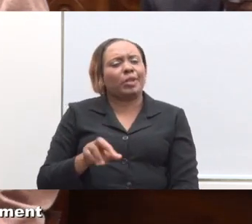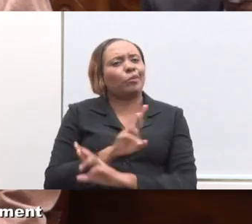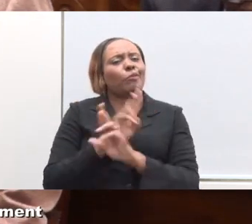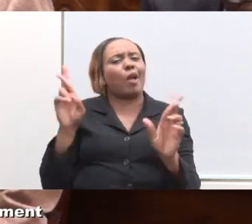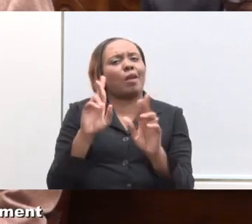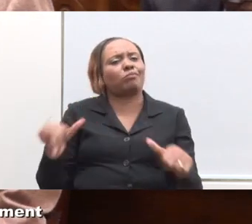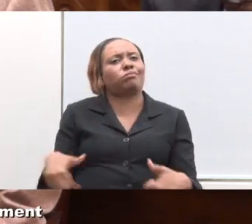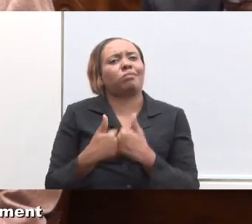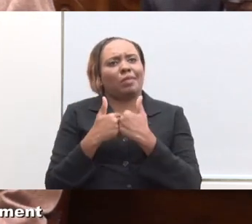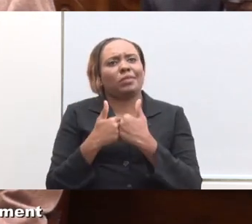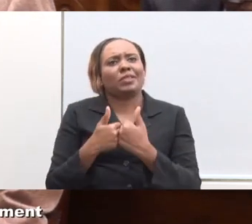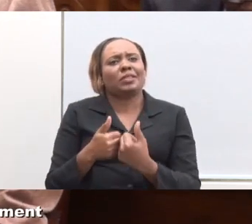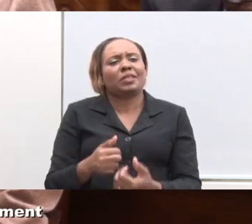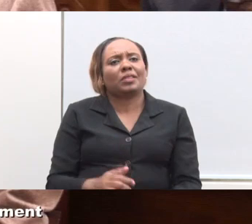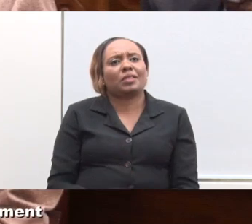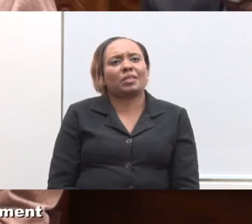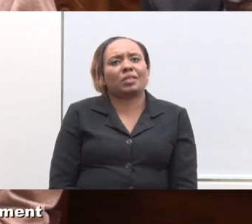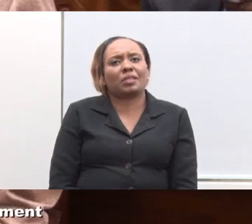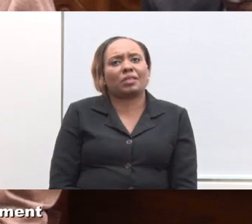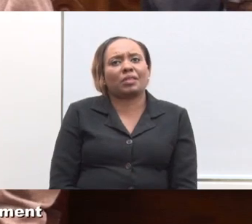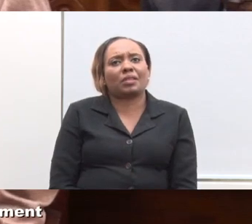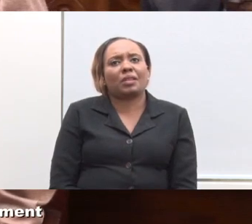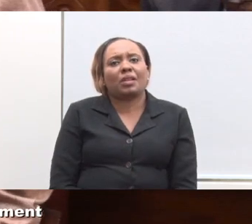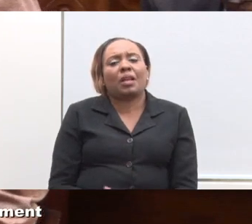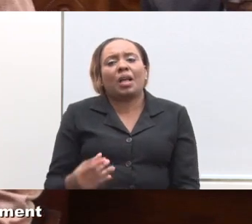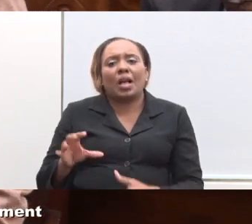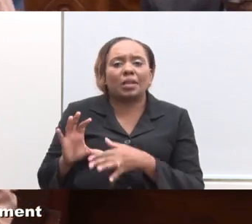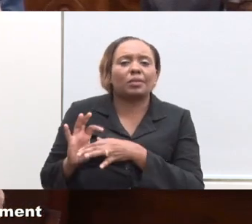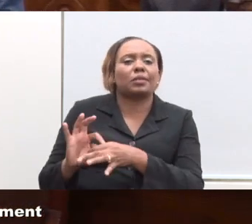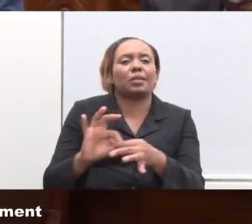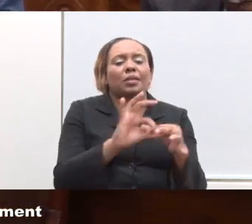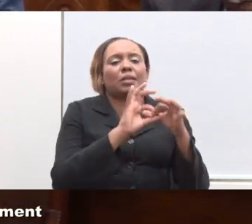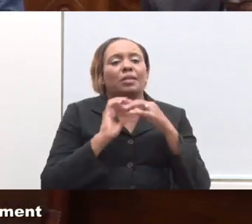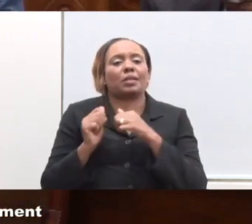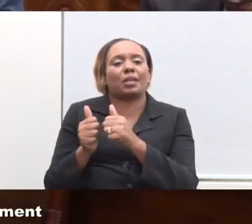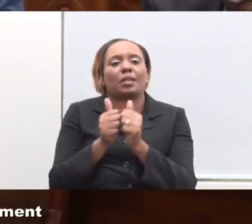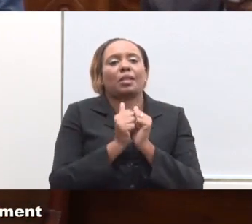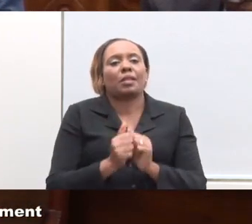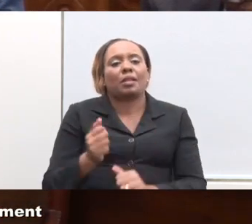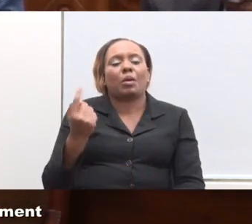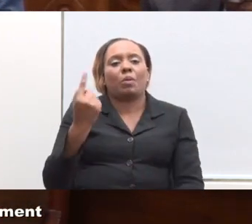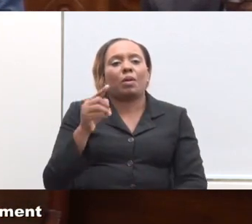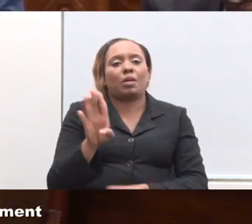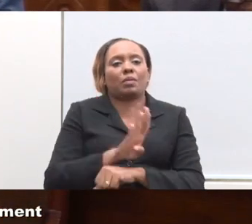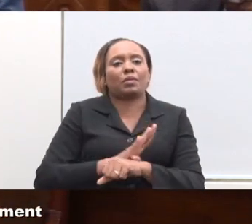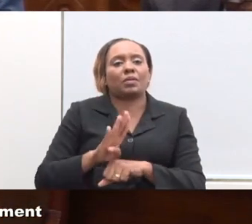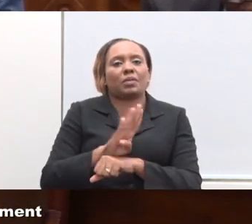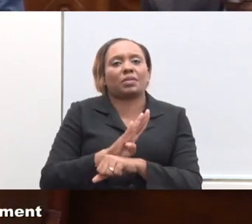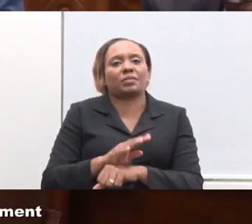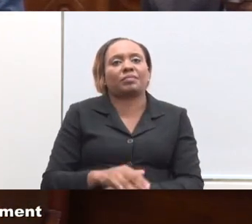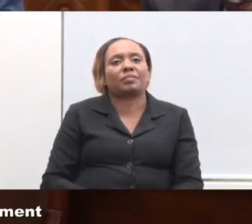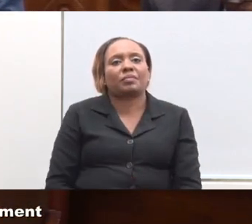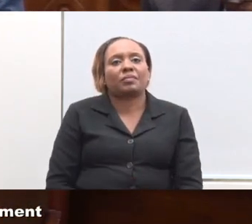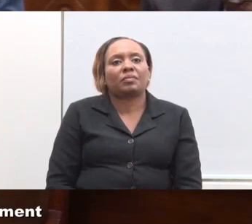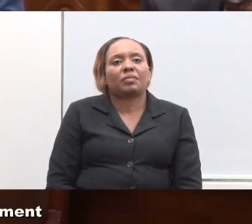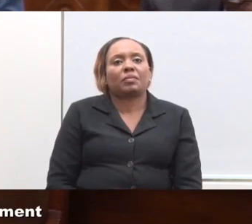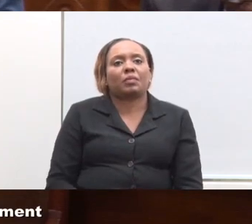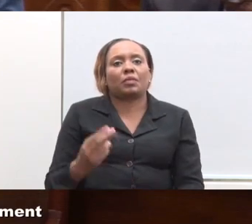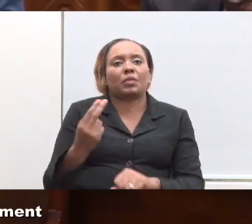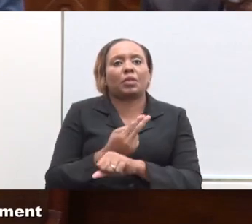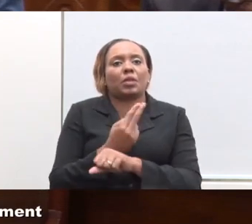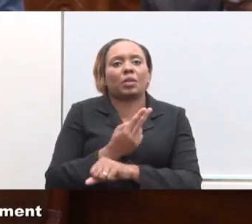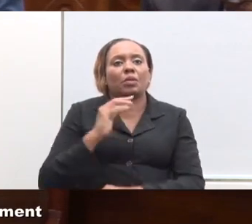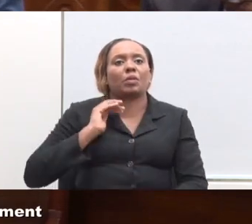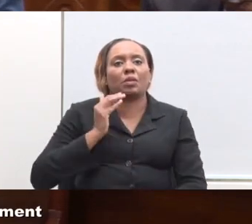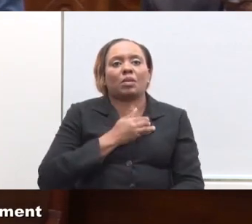of our times and rise together as one Barbados. Let us use the talents of all of our